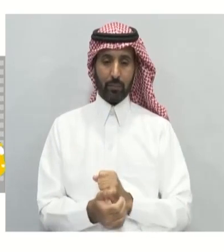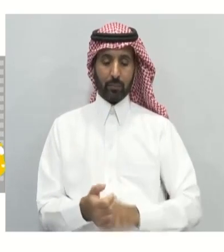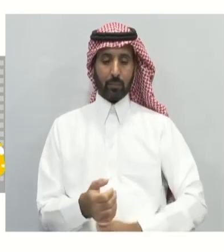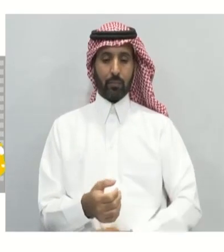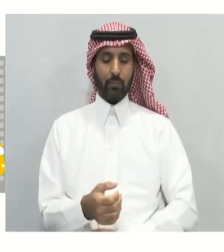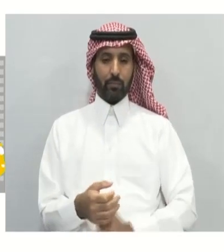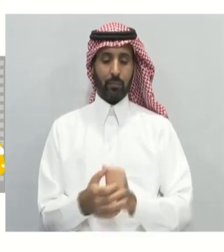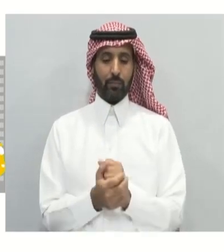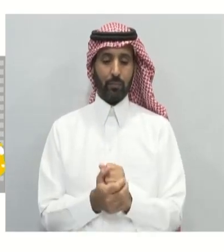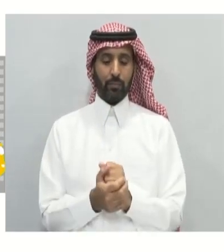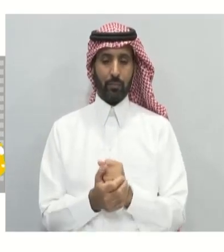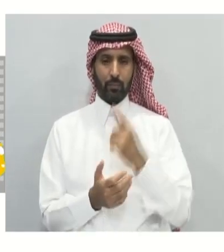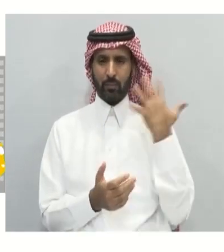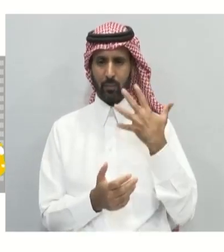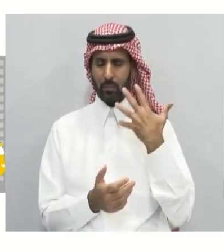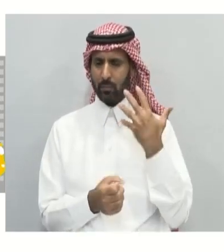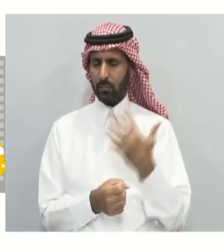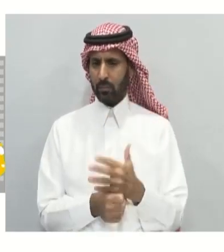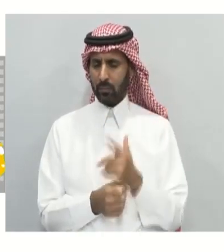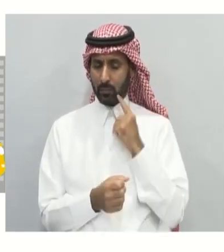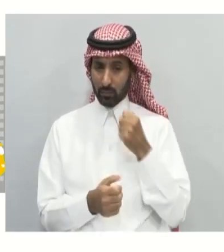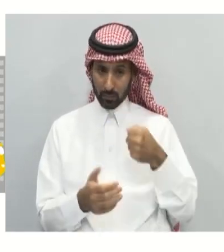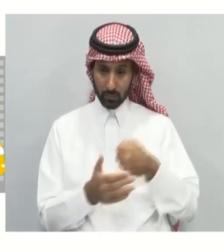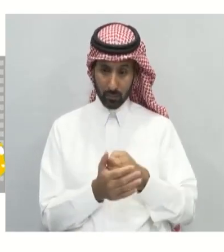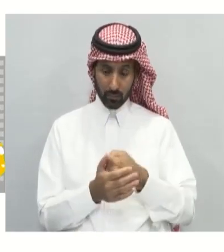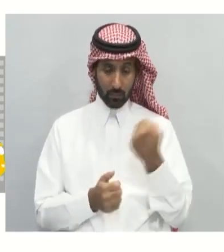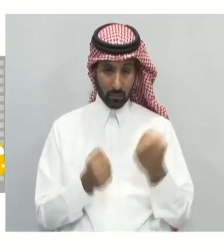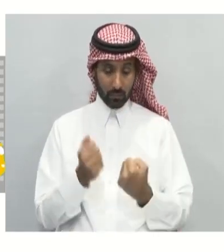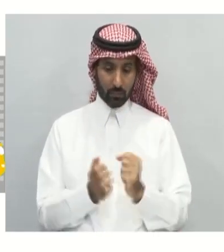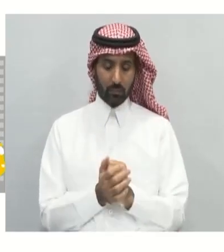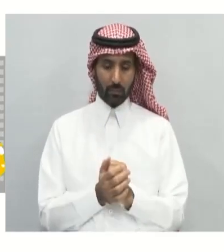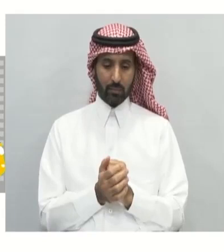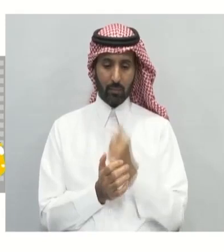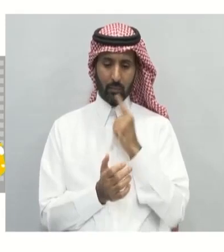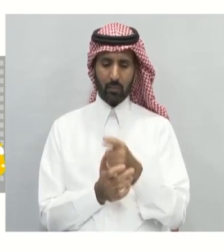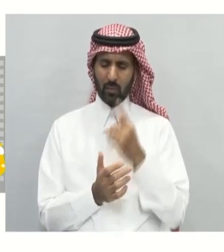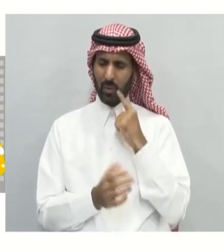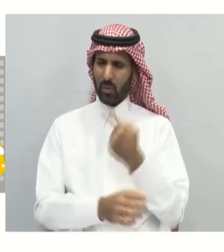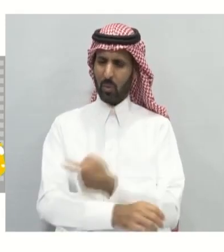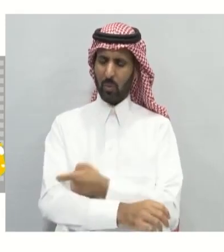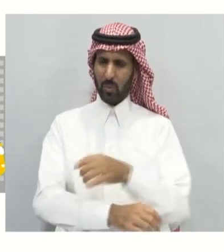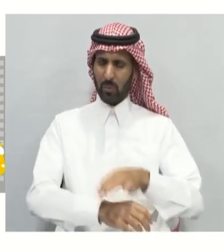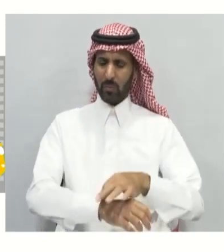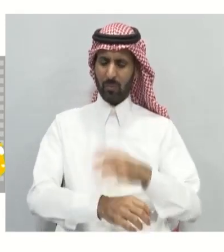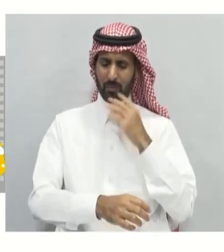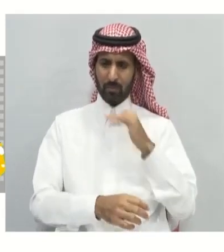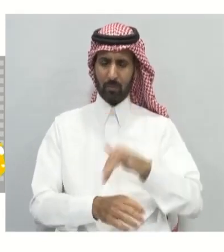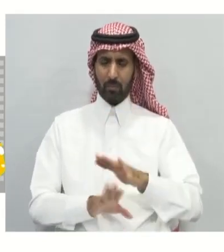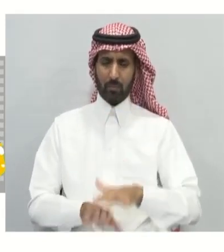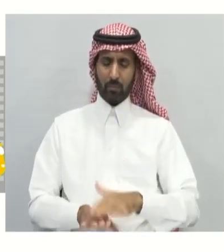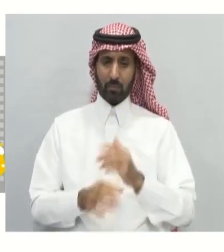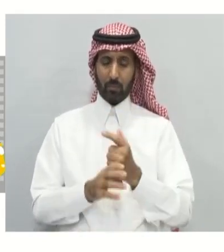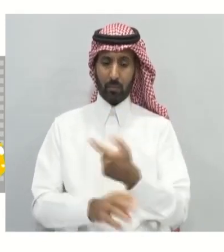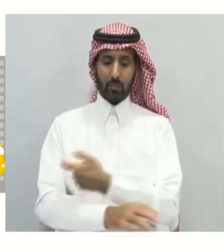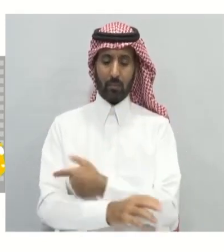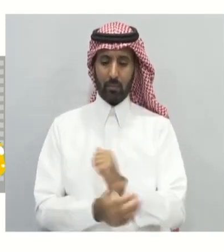is it Let's imagine the event. Is it a car accident or someone is hospitalized, we will choose